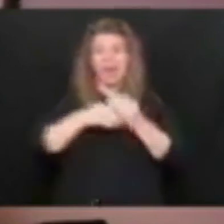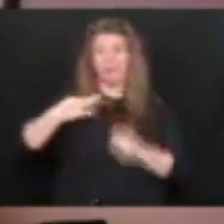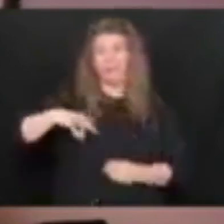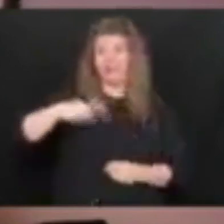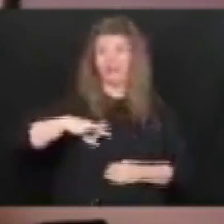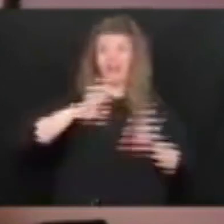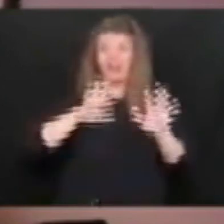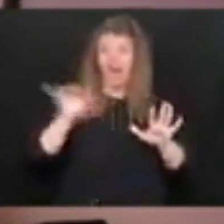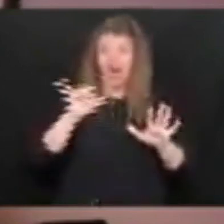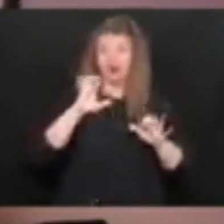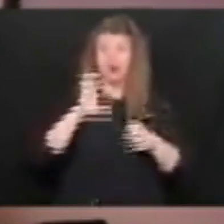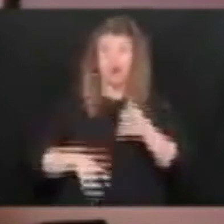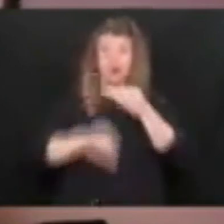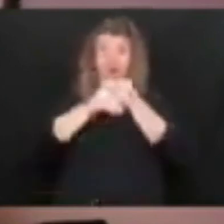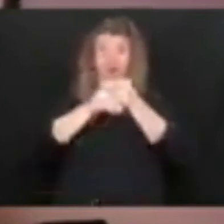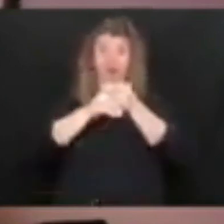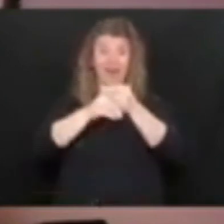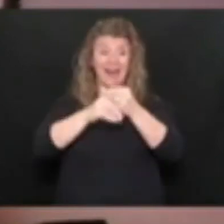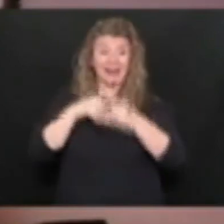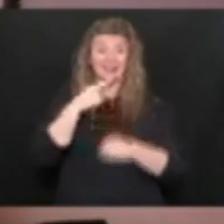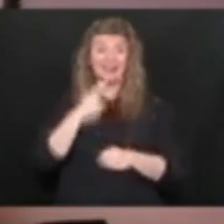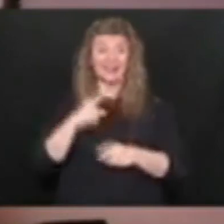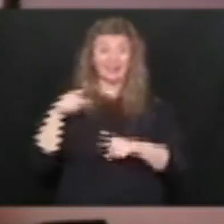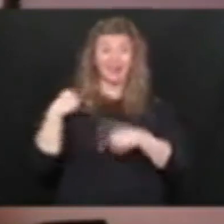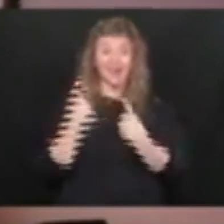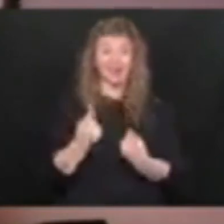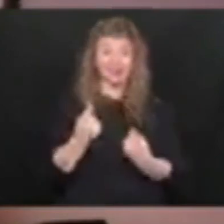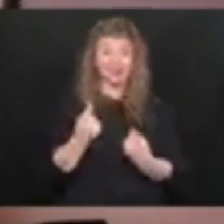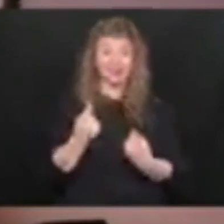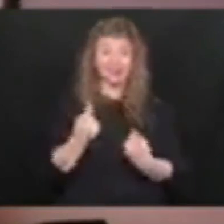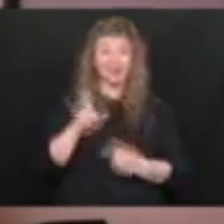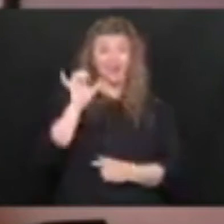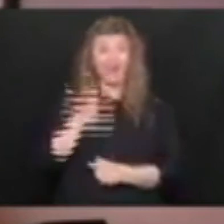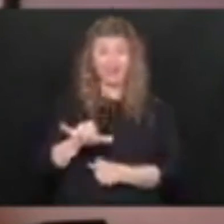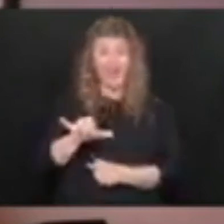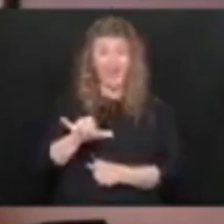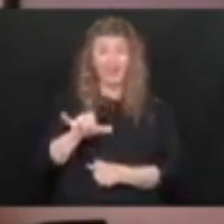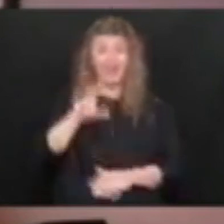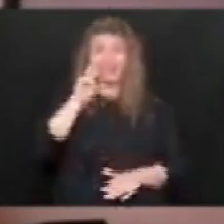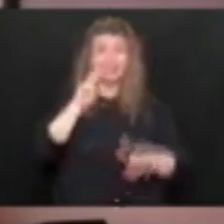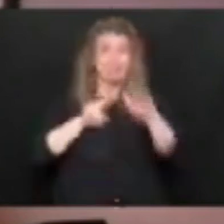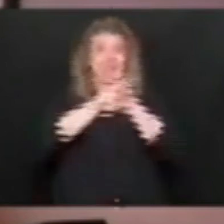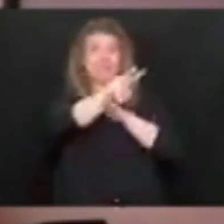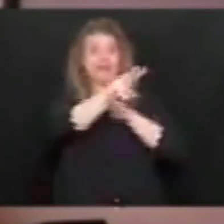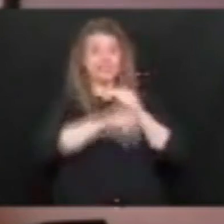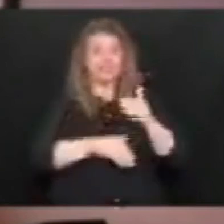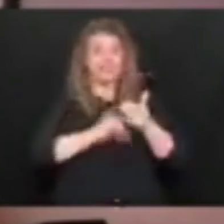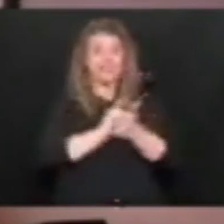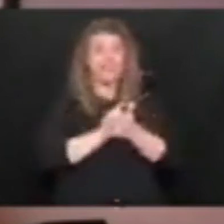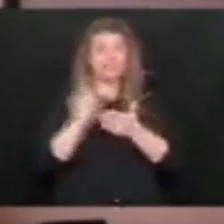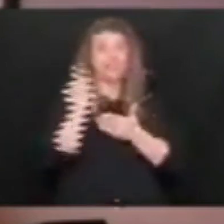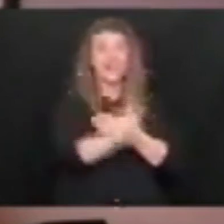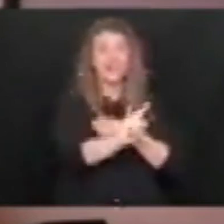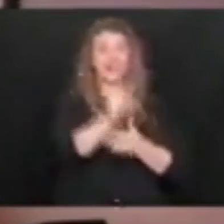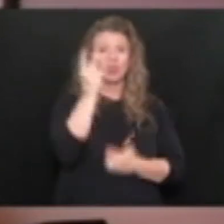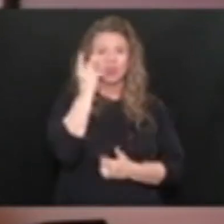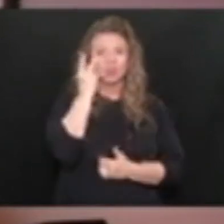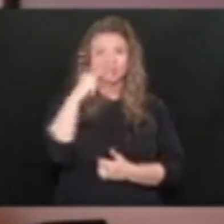wanted to point out and add, which I didn't say so far, is the speculation is in the next week, we will